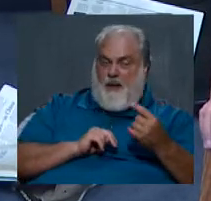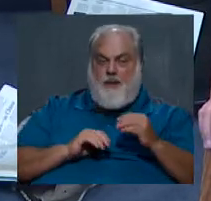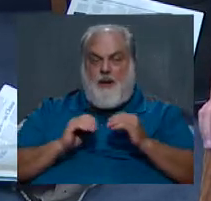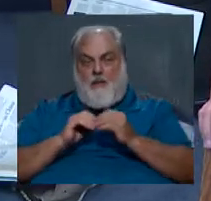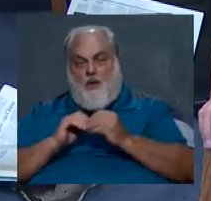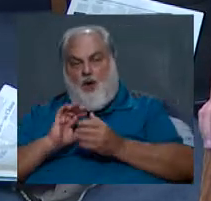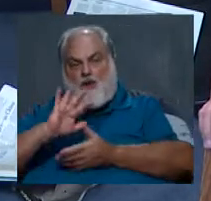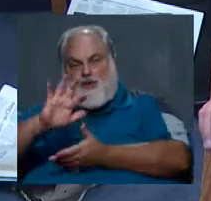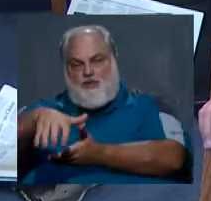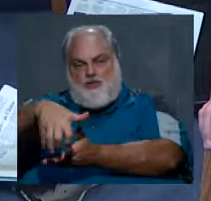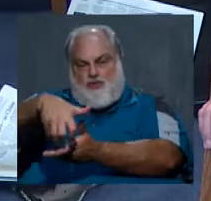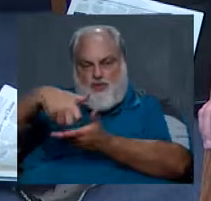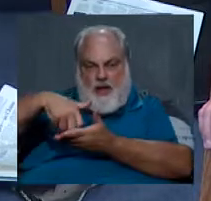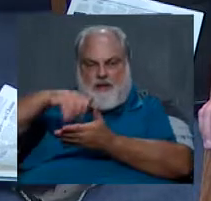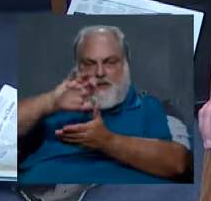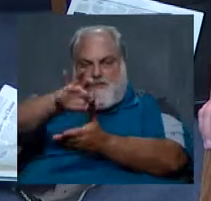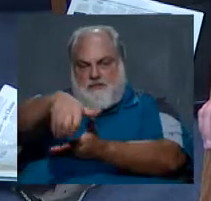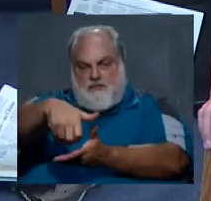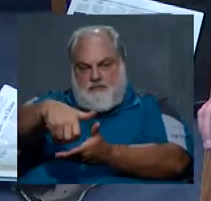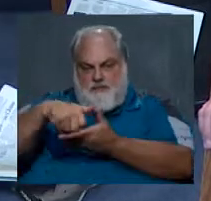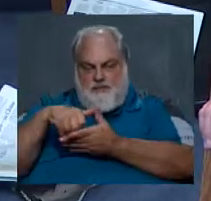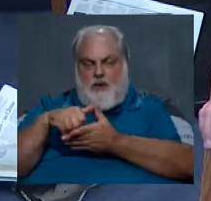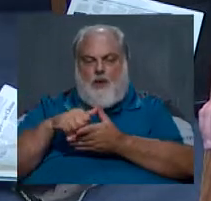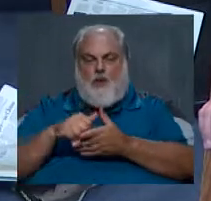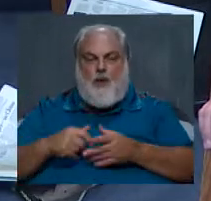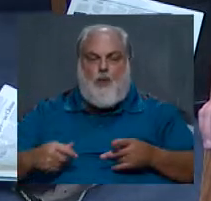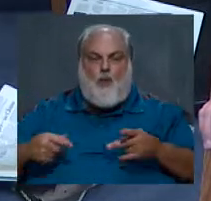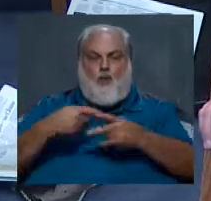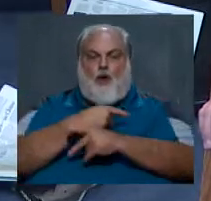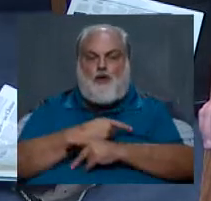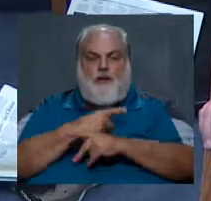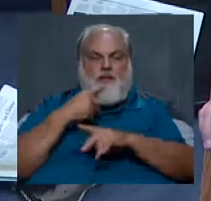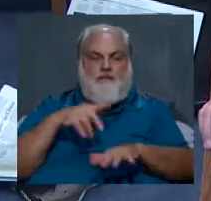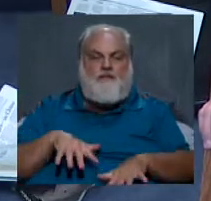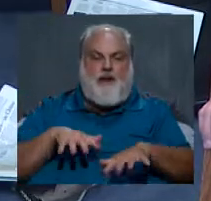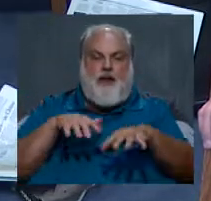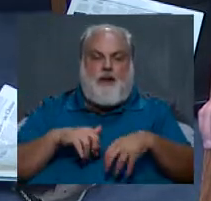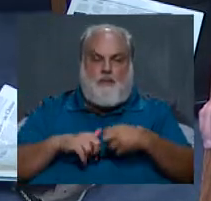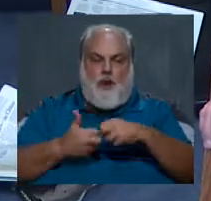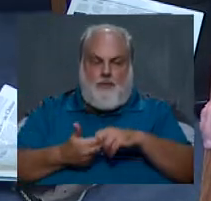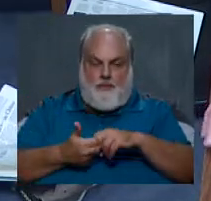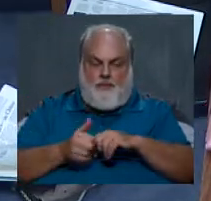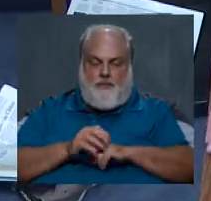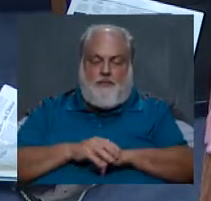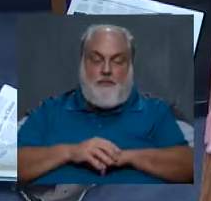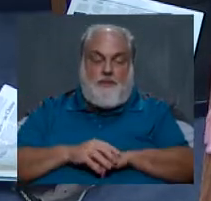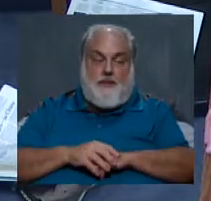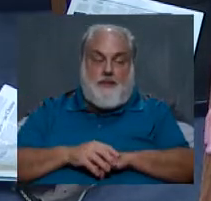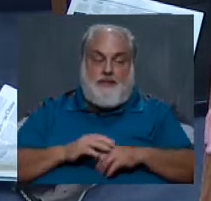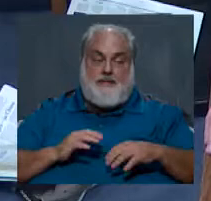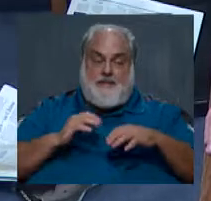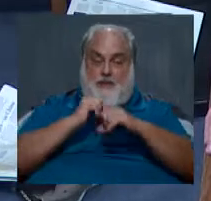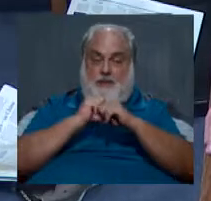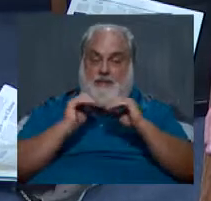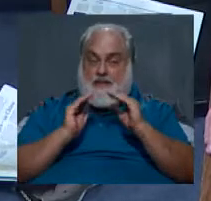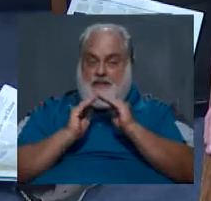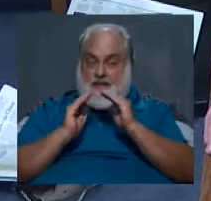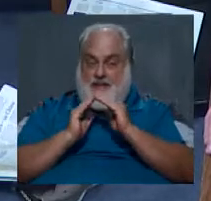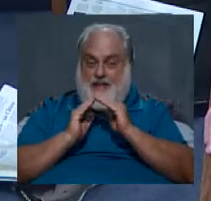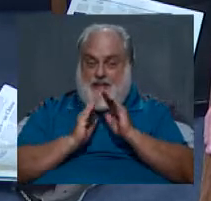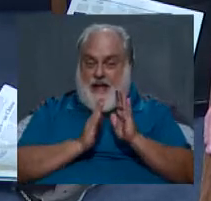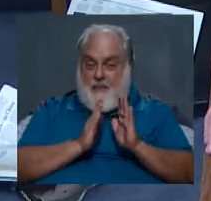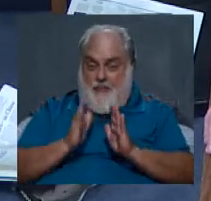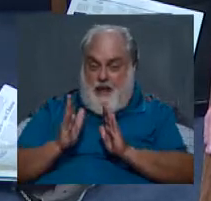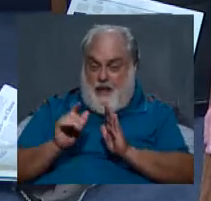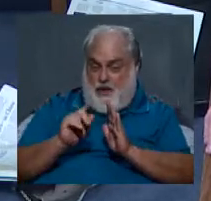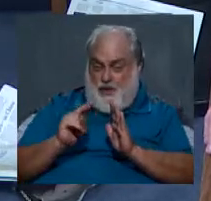dredging required to build this project will further worsen our flooding problems. In summary, the city has planned and zoned this